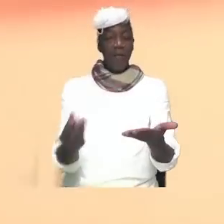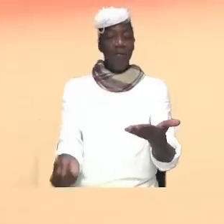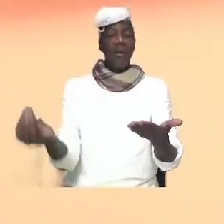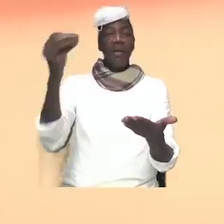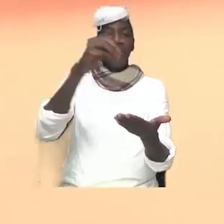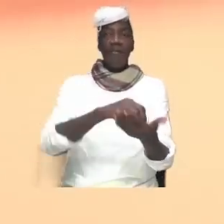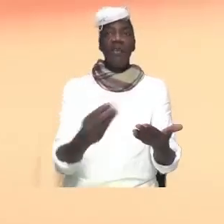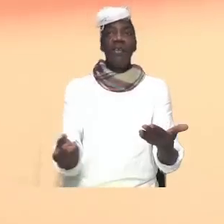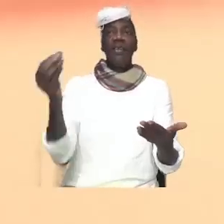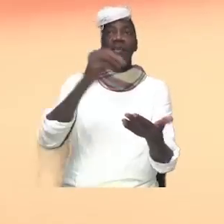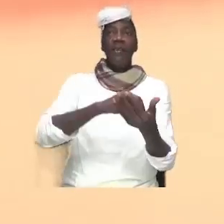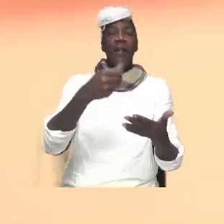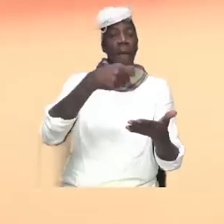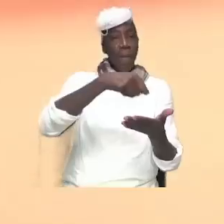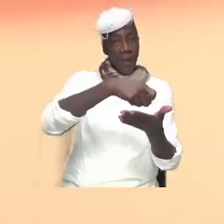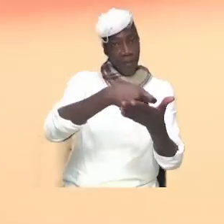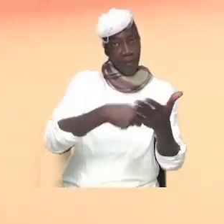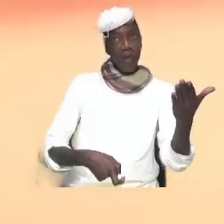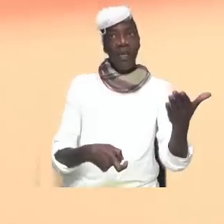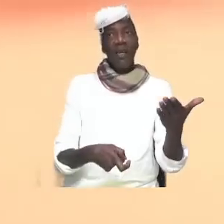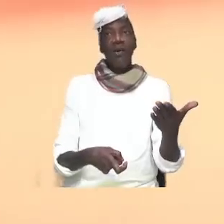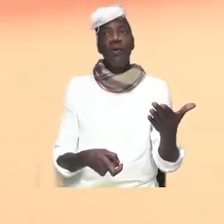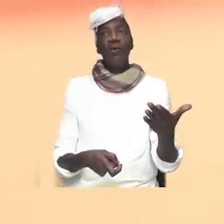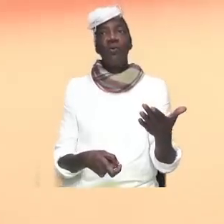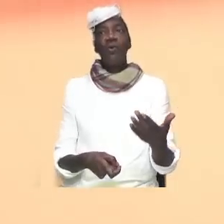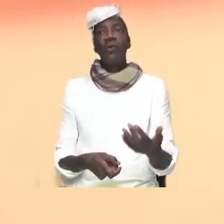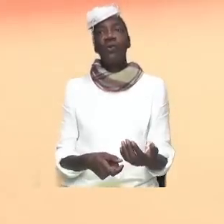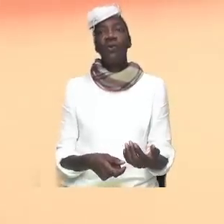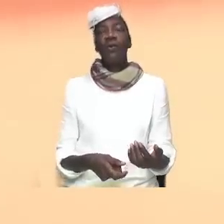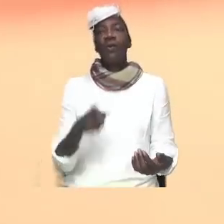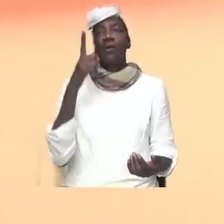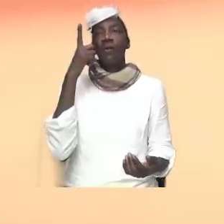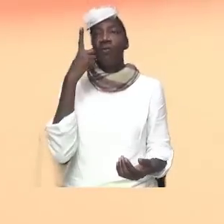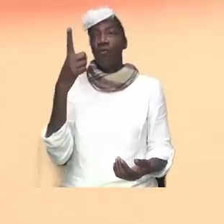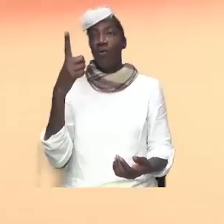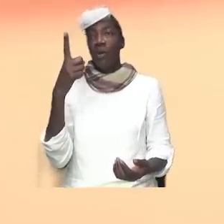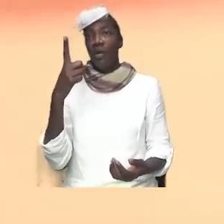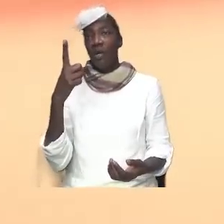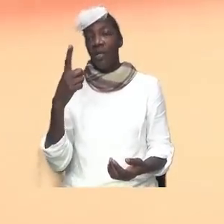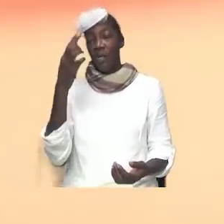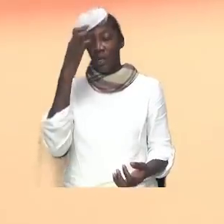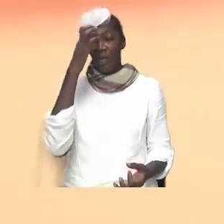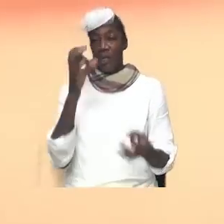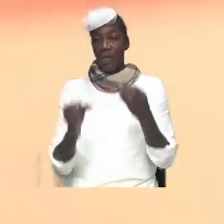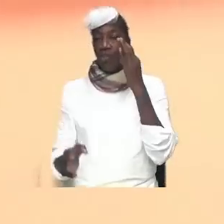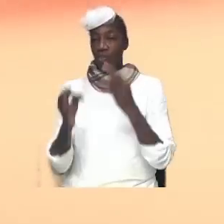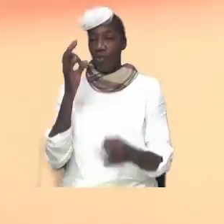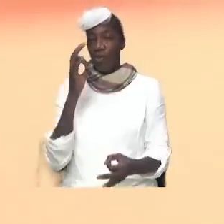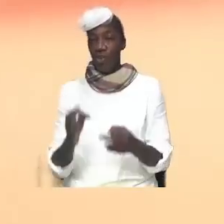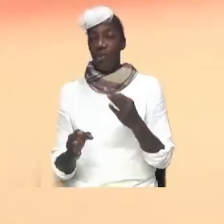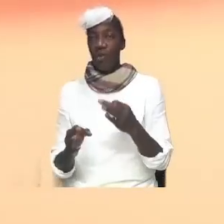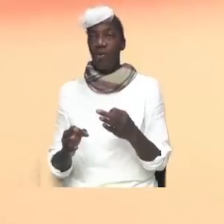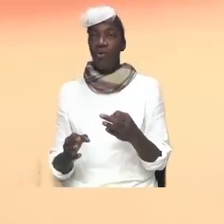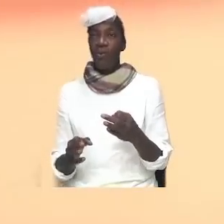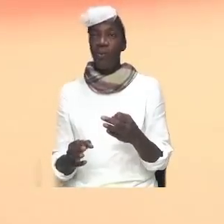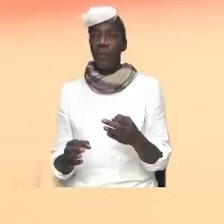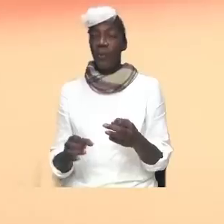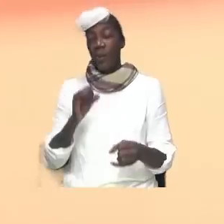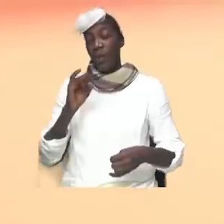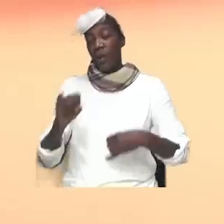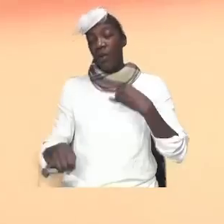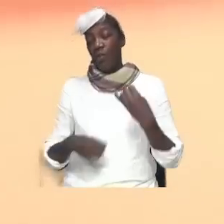And that is important. So one, he is going to be judging us for how we joyfully